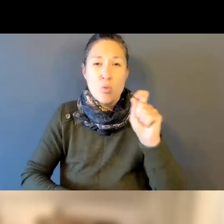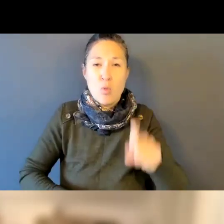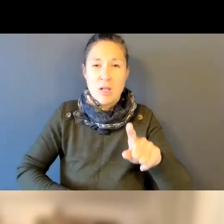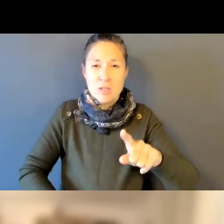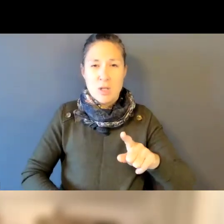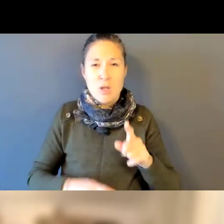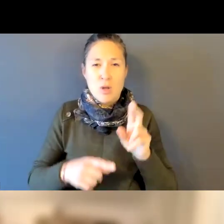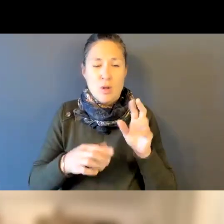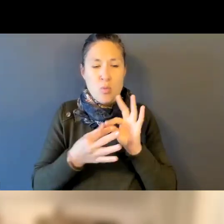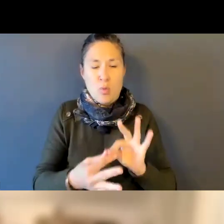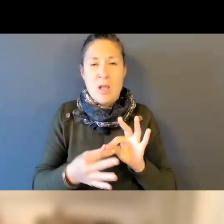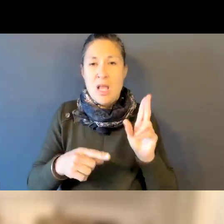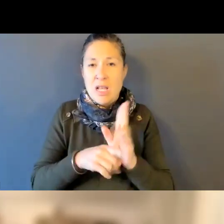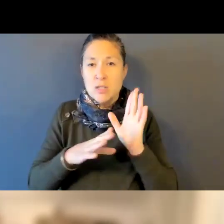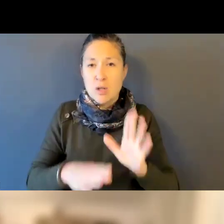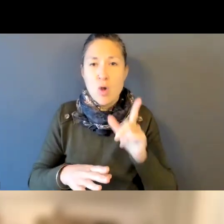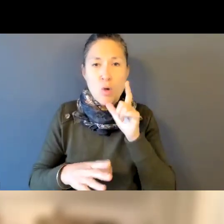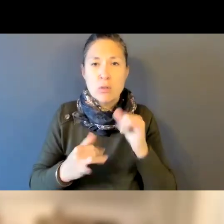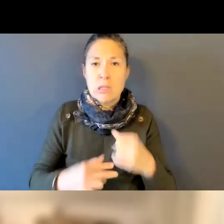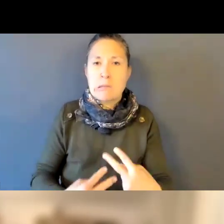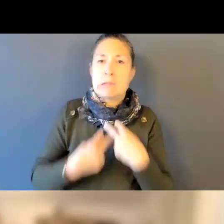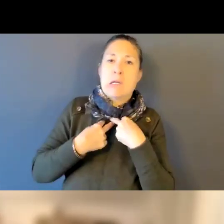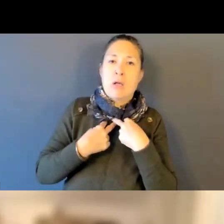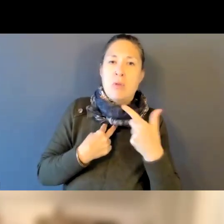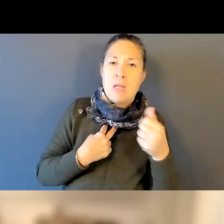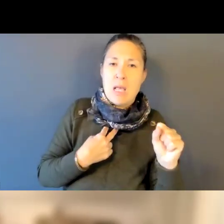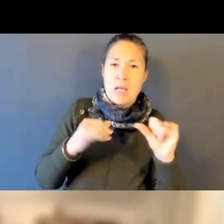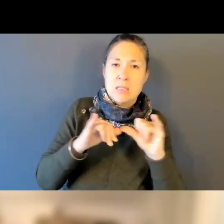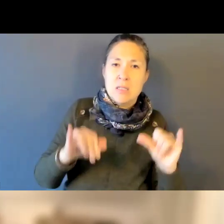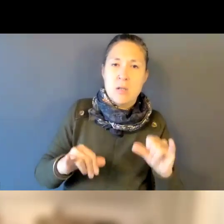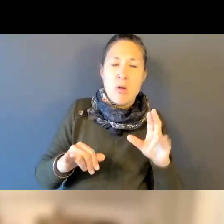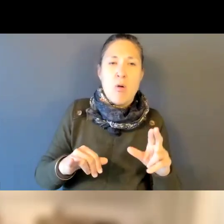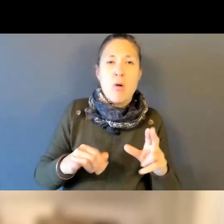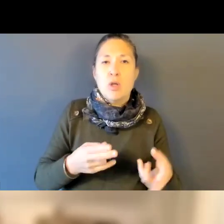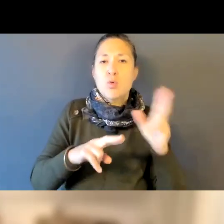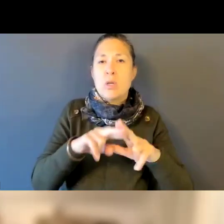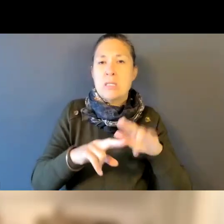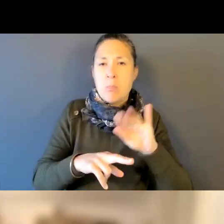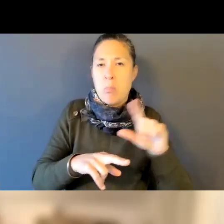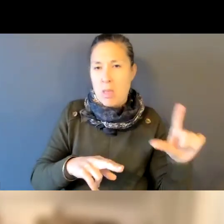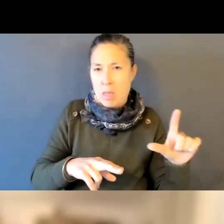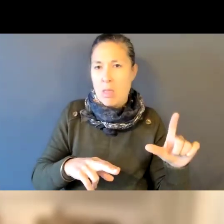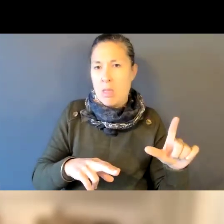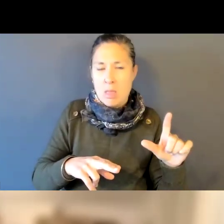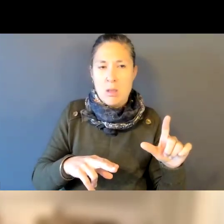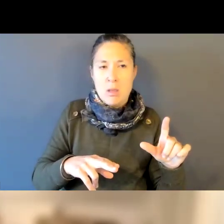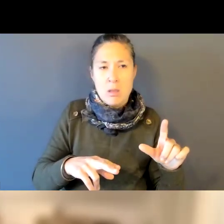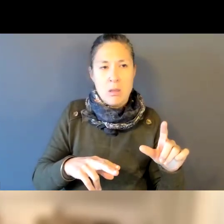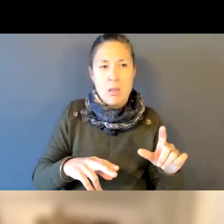customers being sort of stranded on the gas system or facing higher energy bills. There's a number of, and this